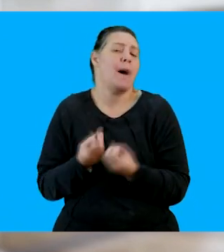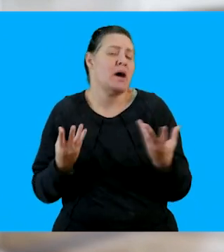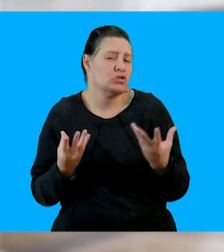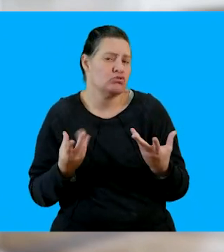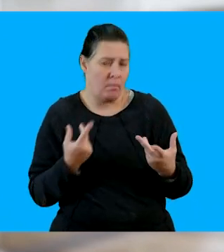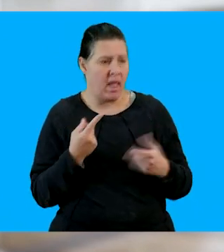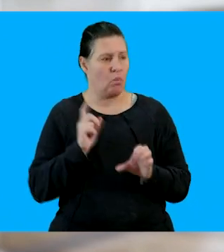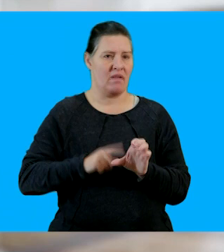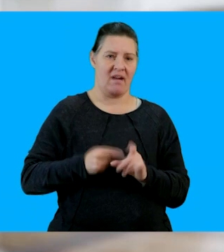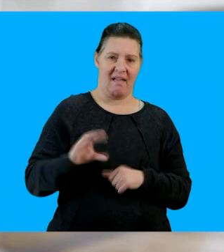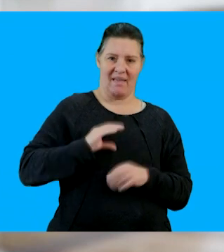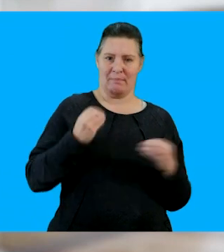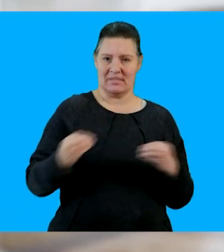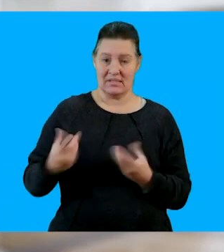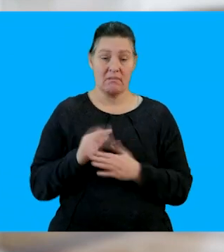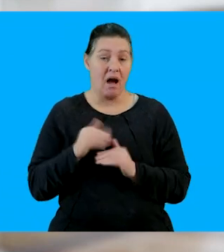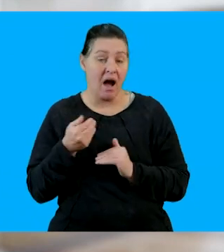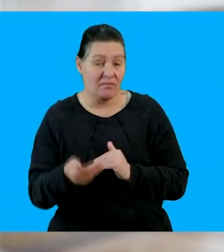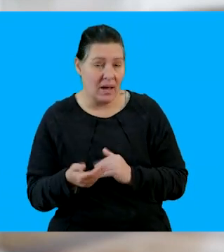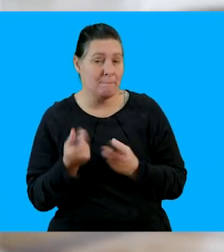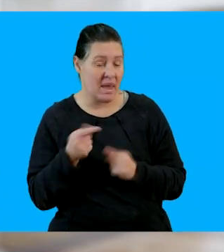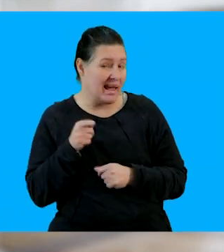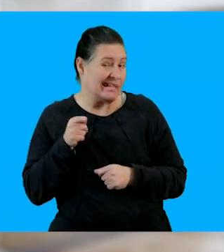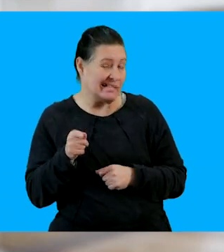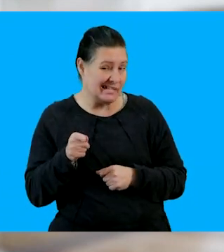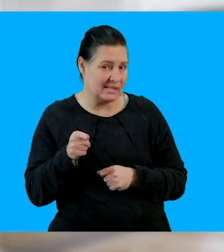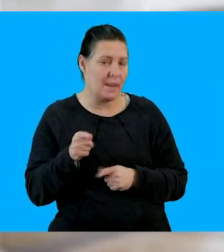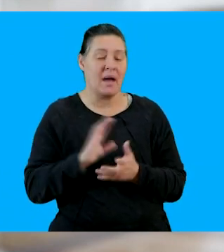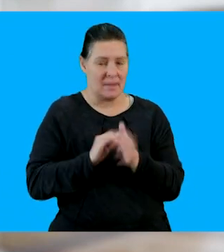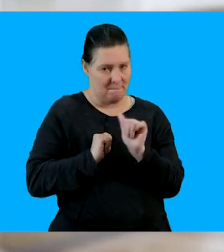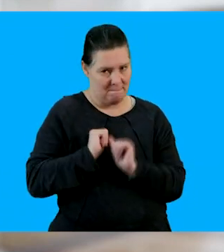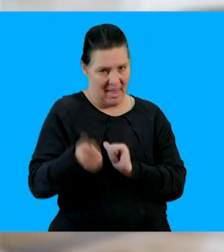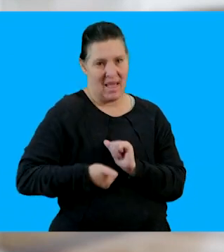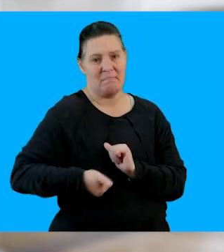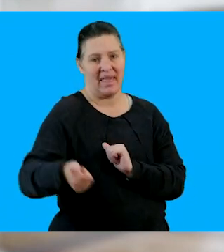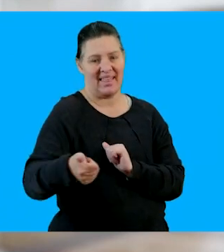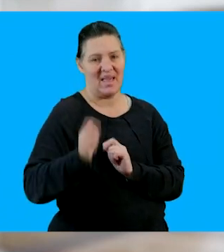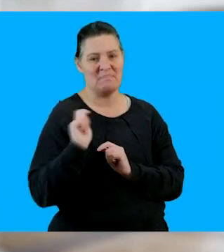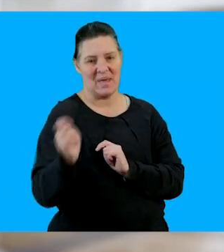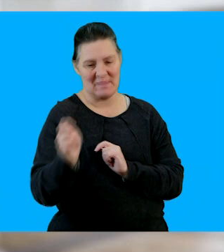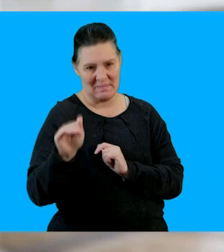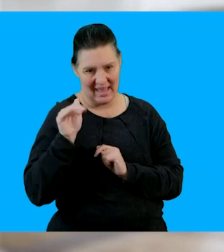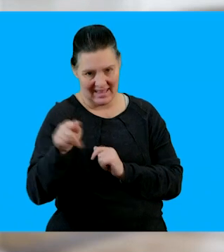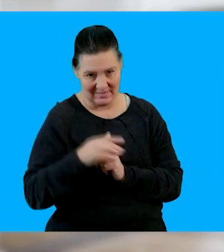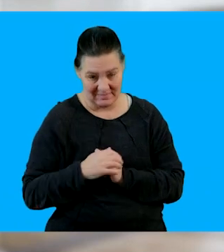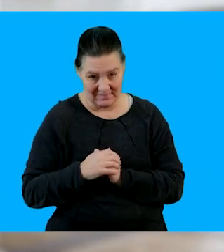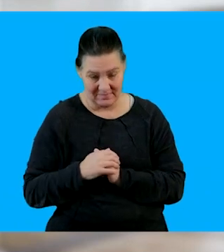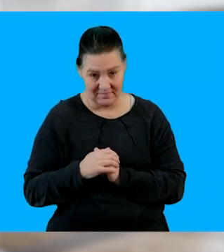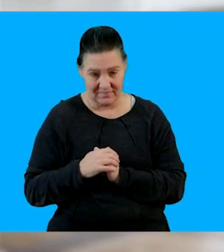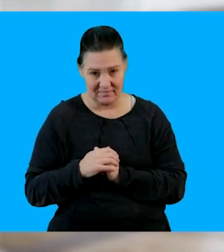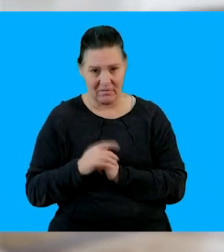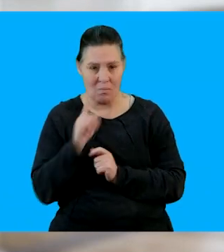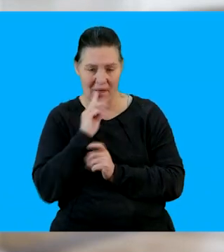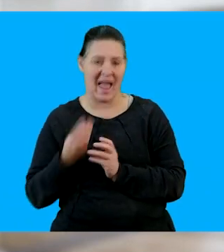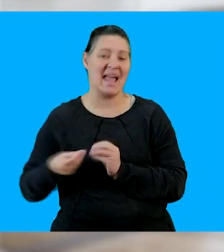a business. And after that, we need to know that that money has to be brought back to the